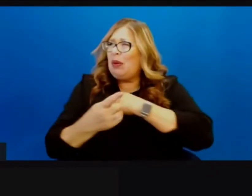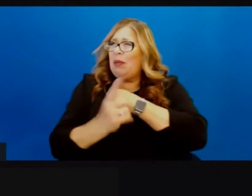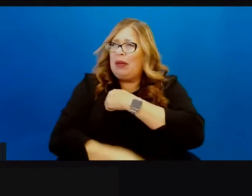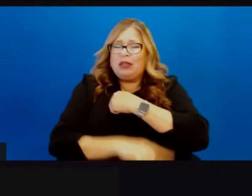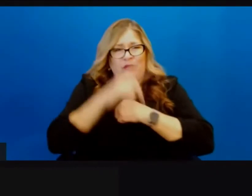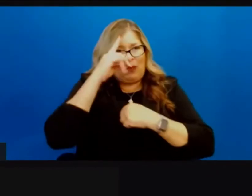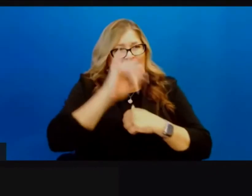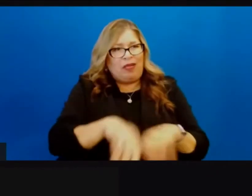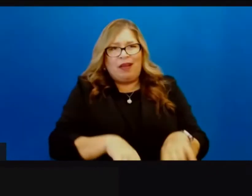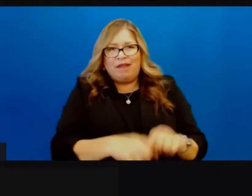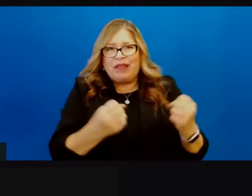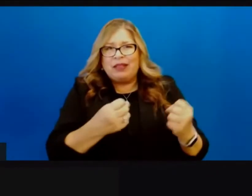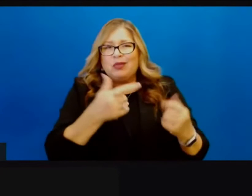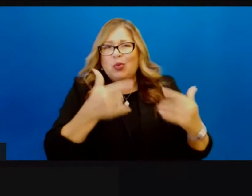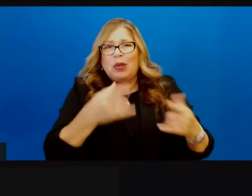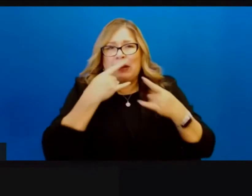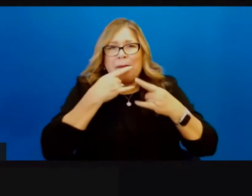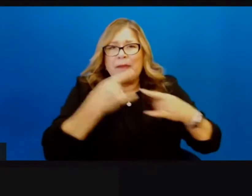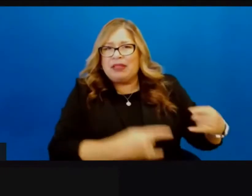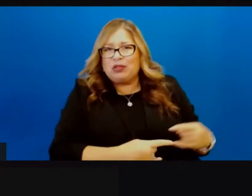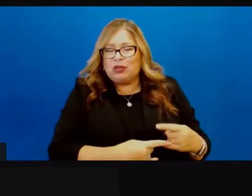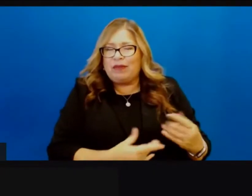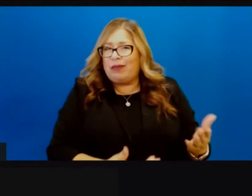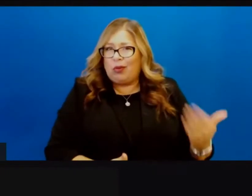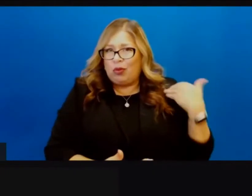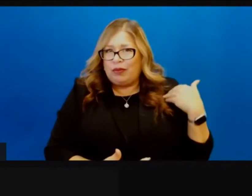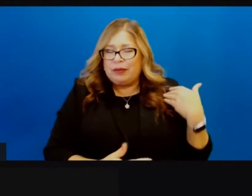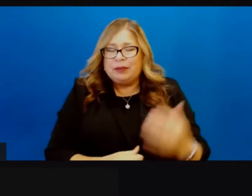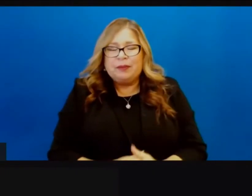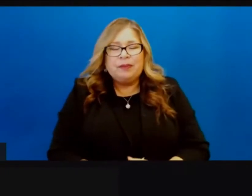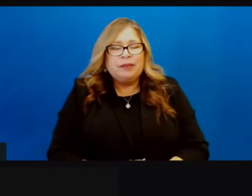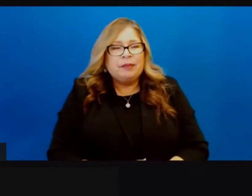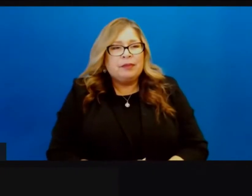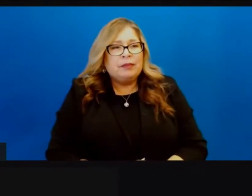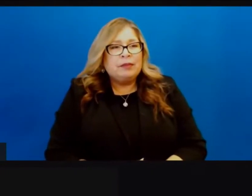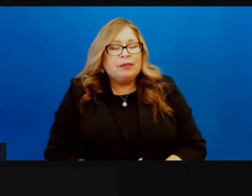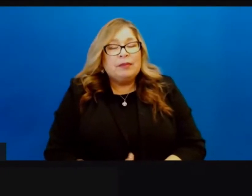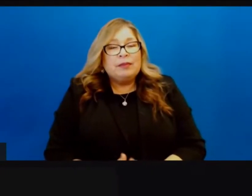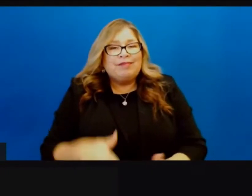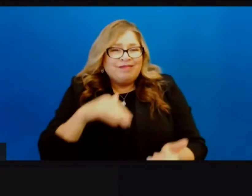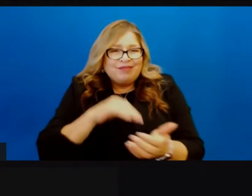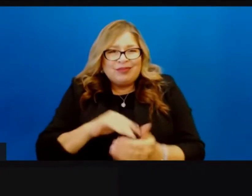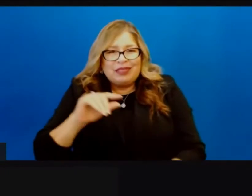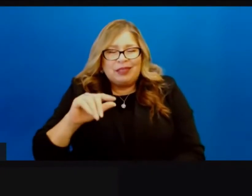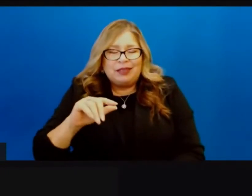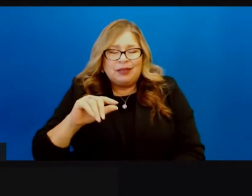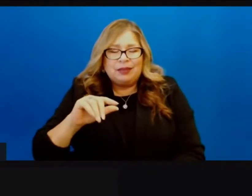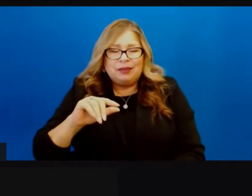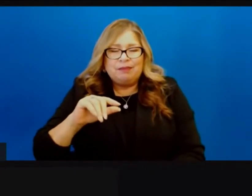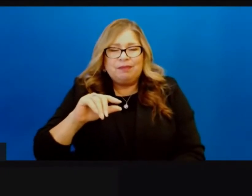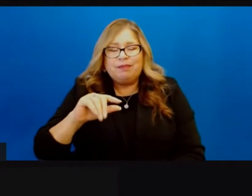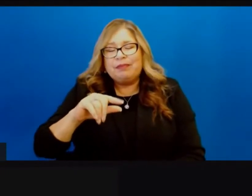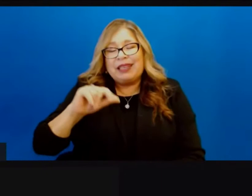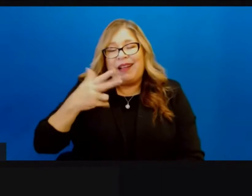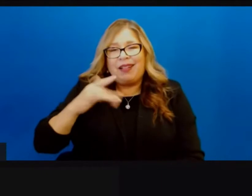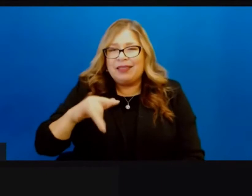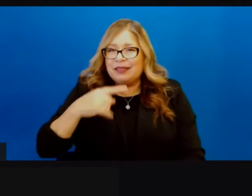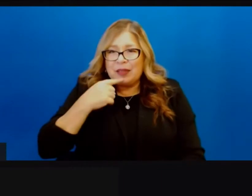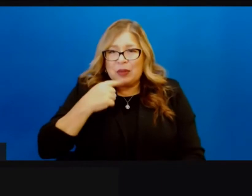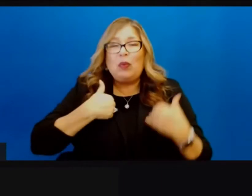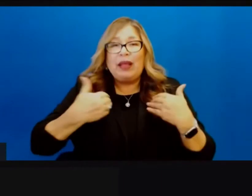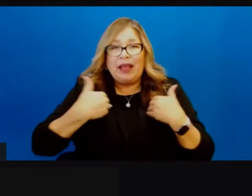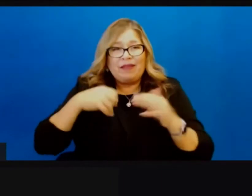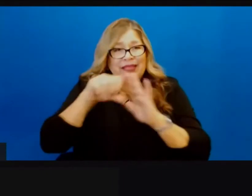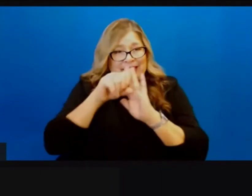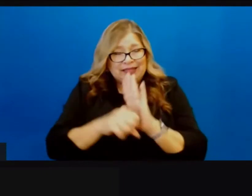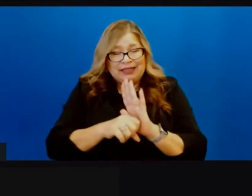think, as I mentioned then, and I continue to mention now, we have the state-wide mask mandate in place for a